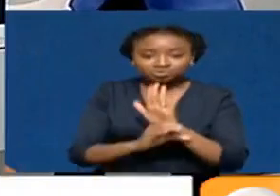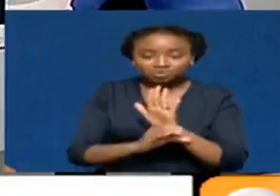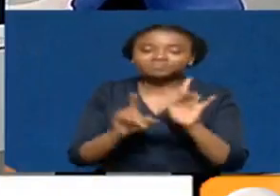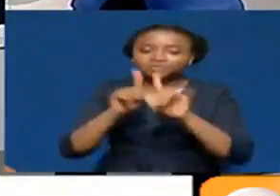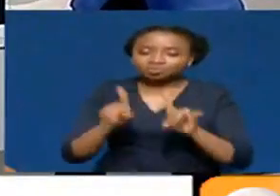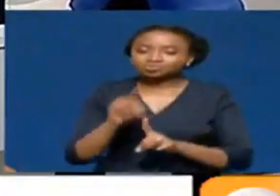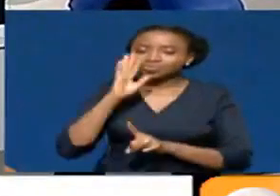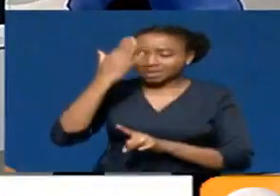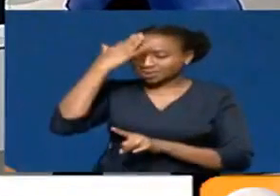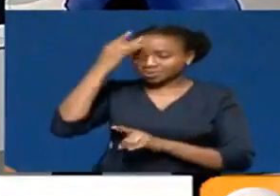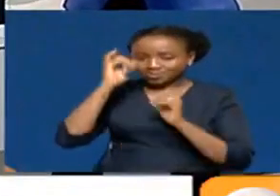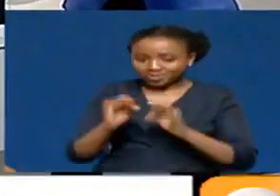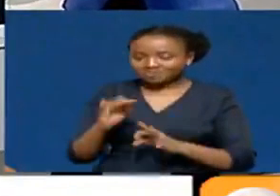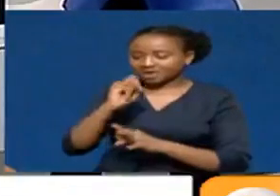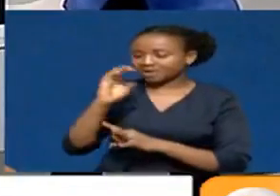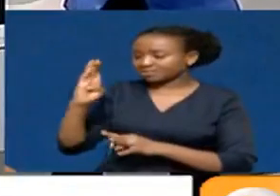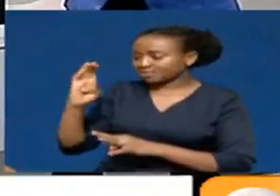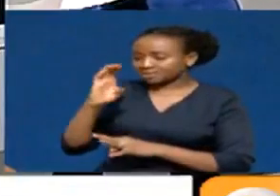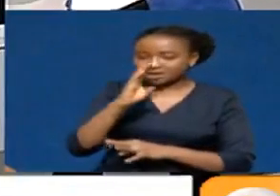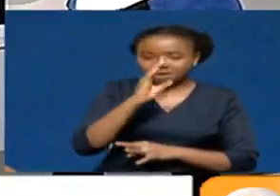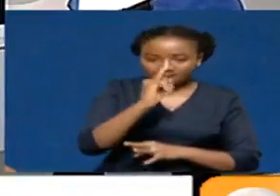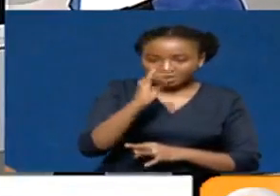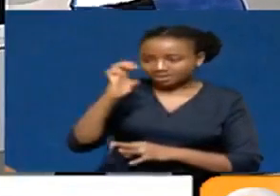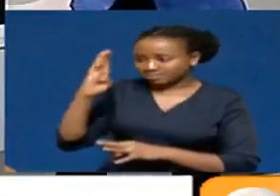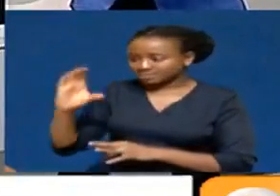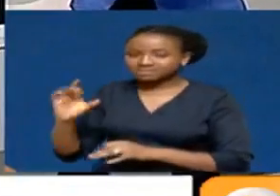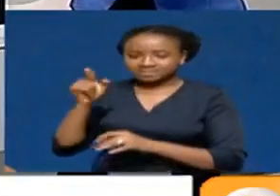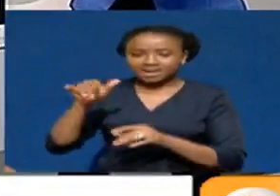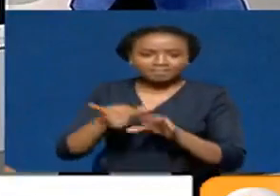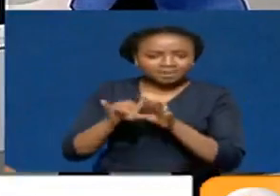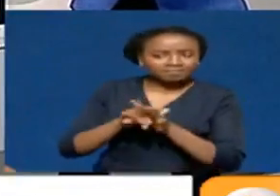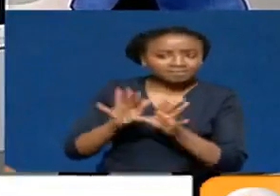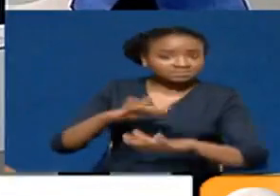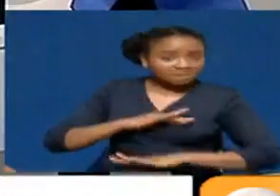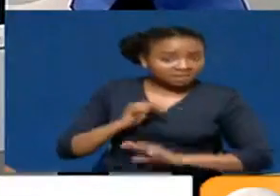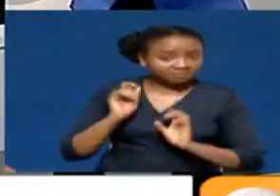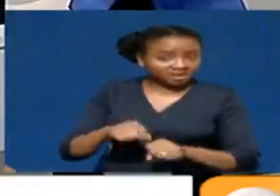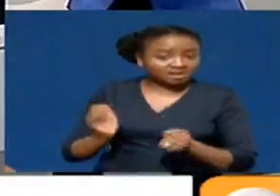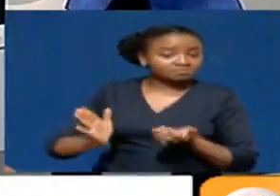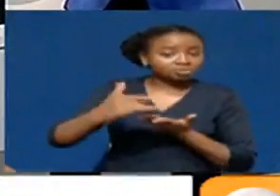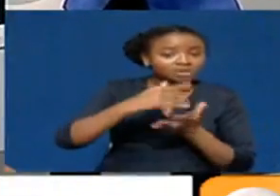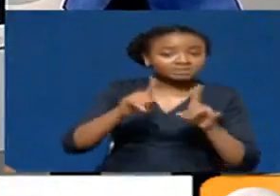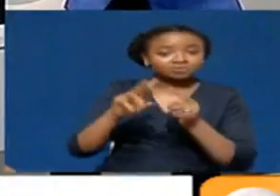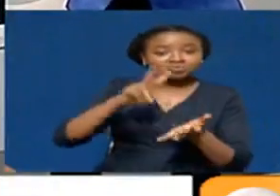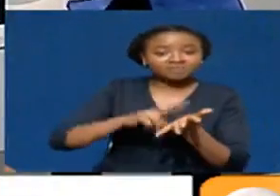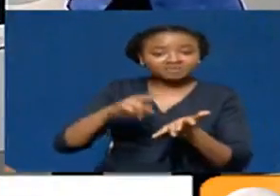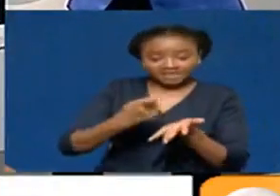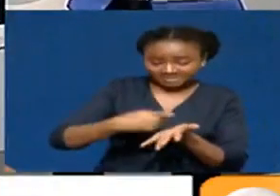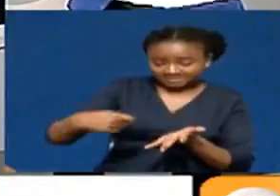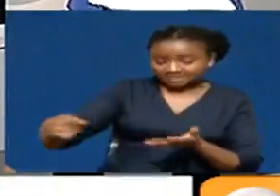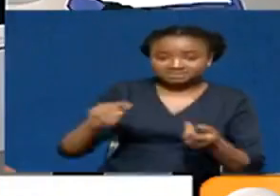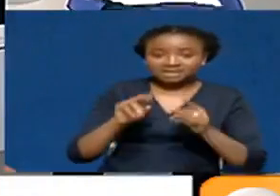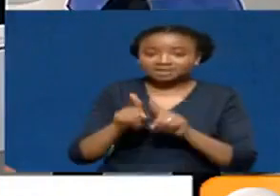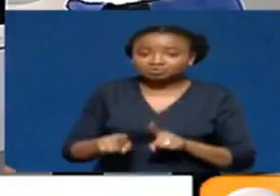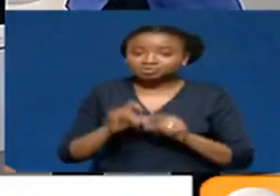decide on whether the electoral management body is properly constituted to collect and verify signatures and whether